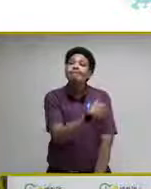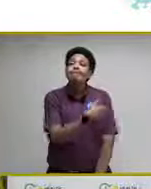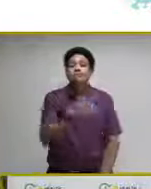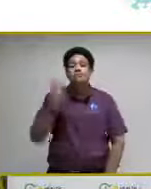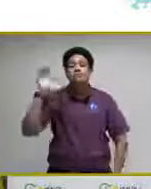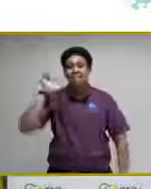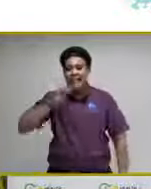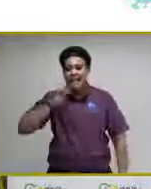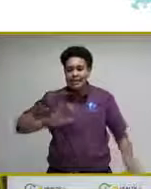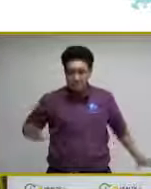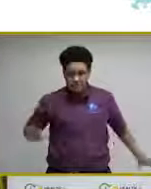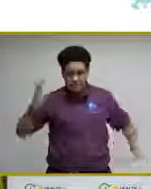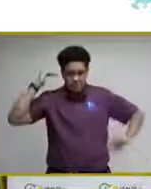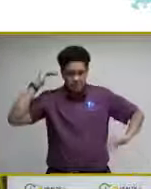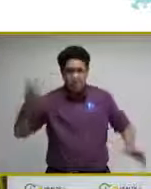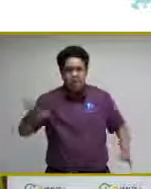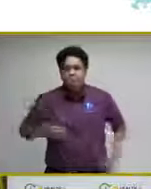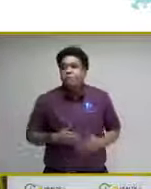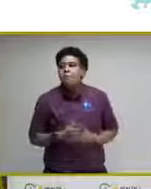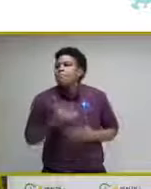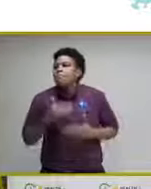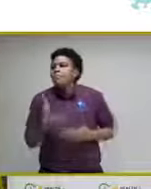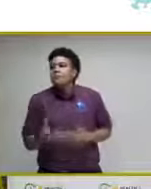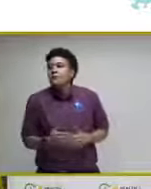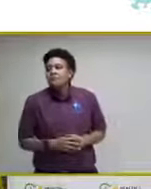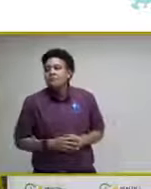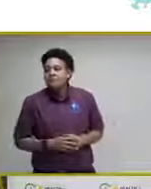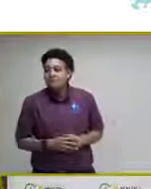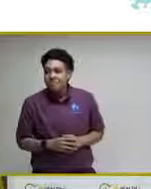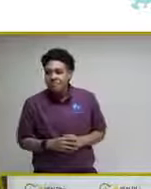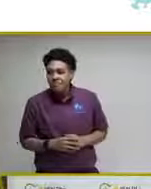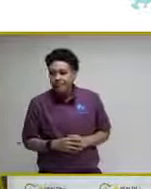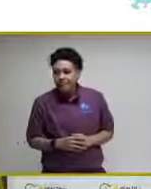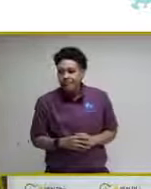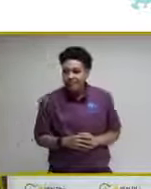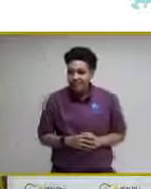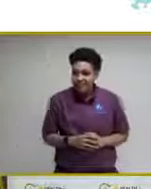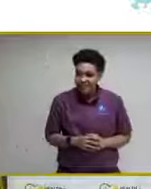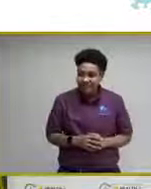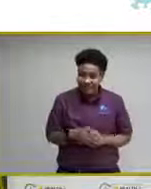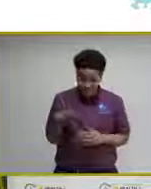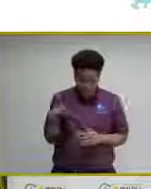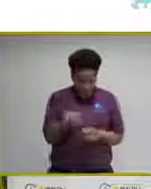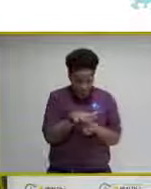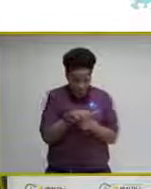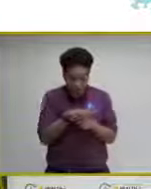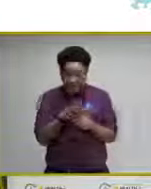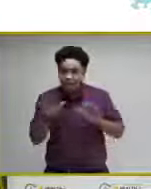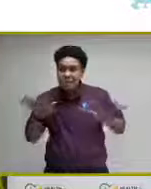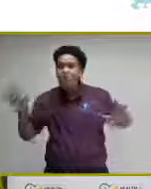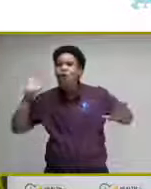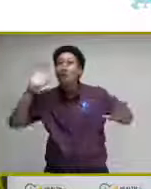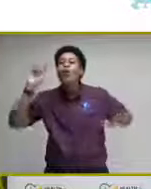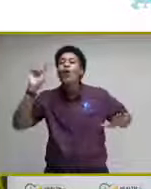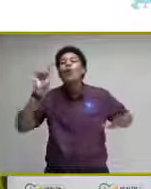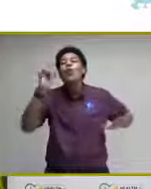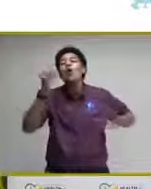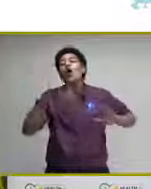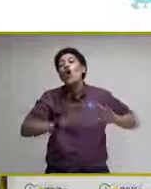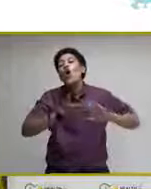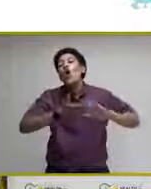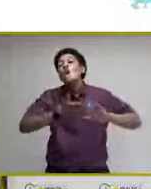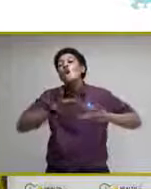vaccinations per day. Next. However, these sites will only